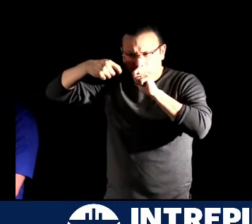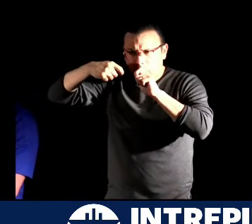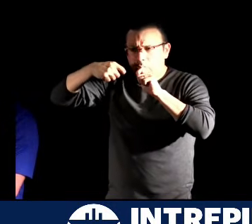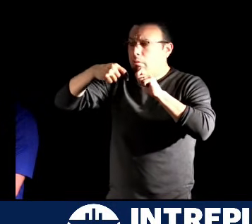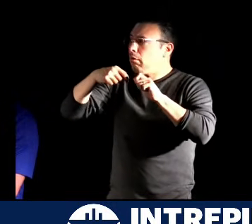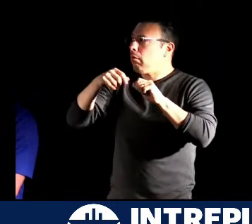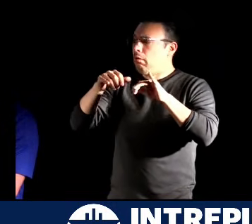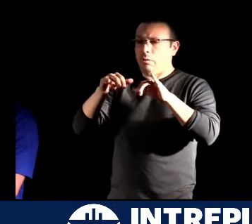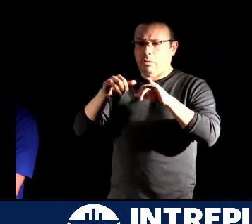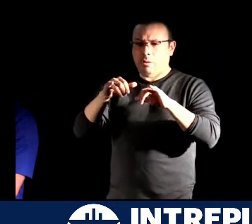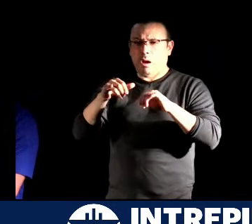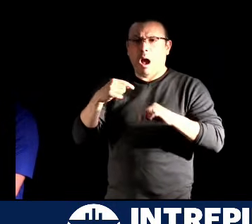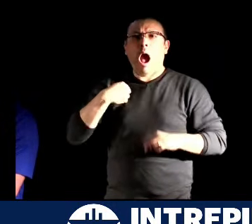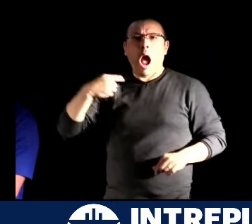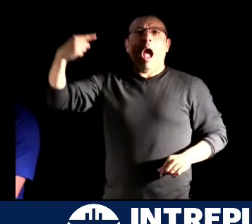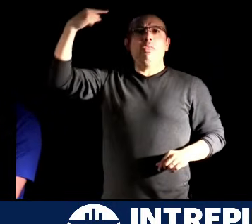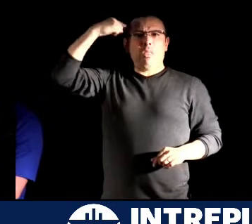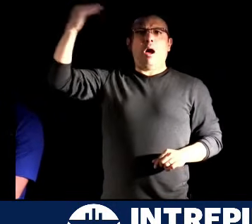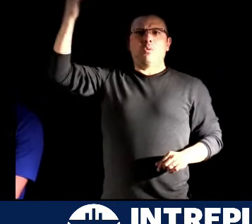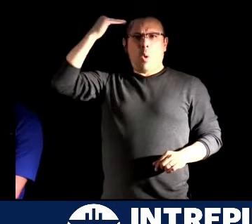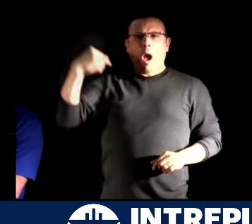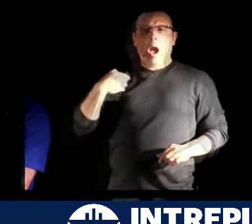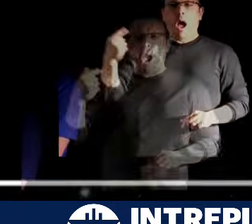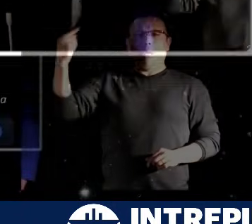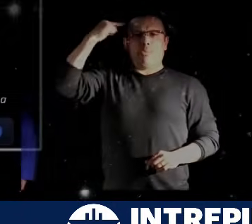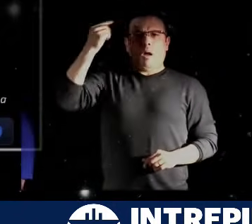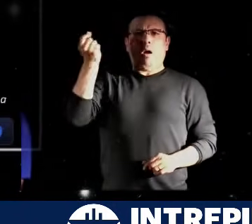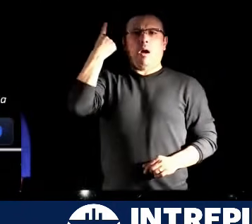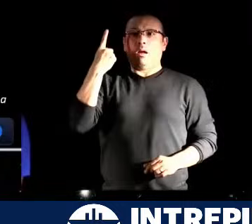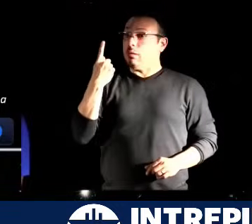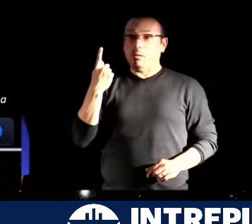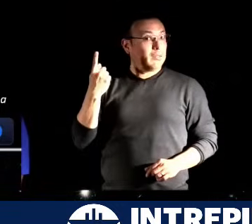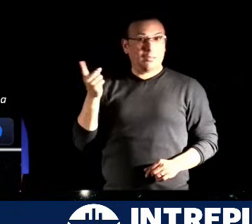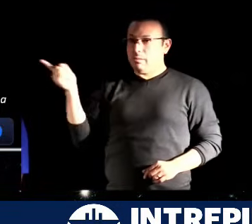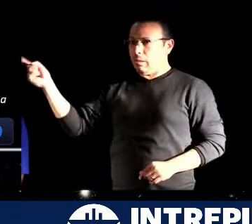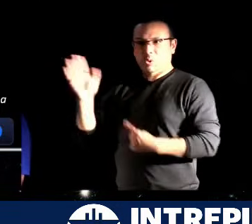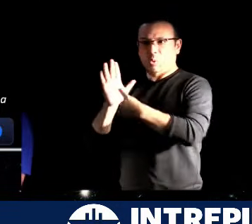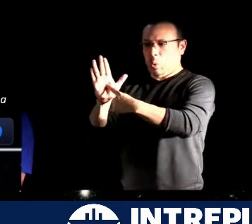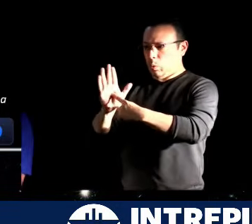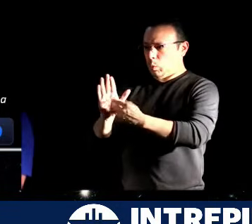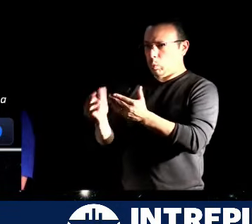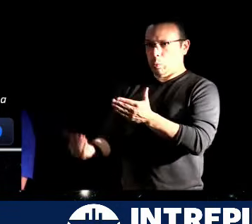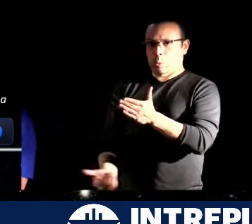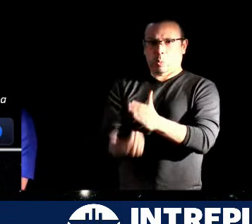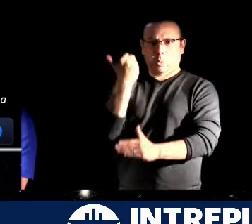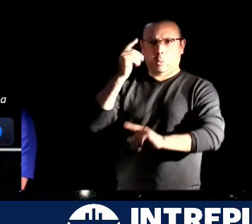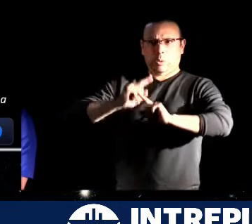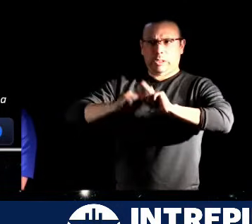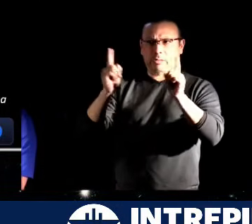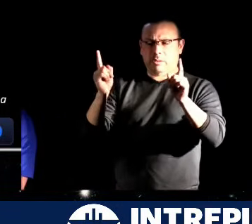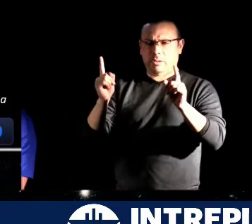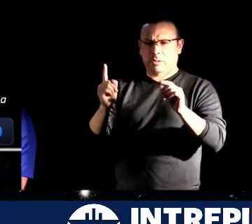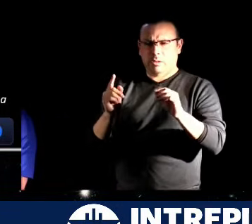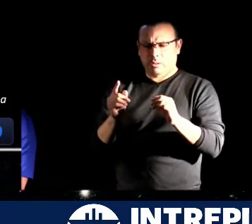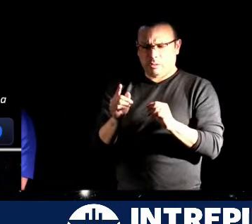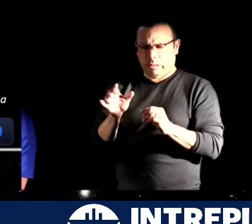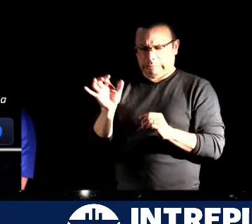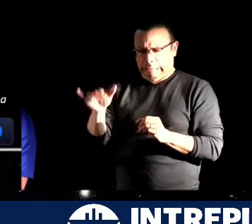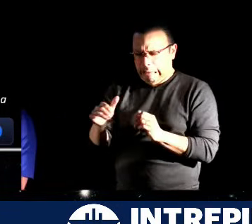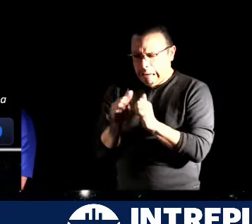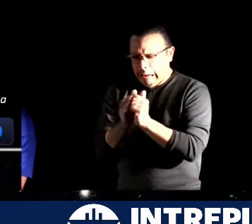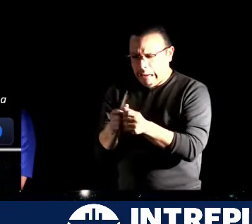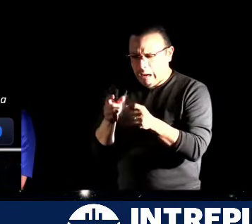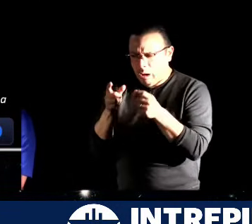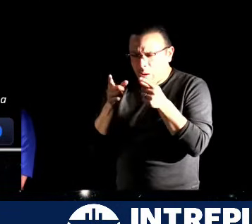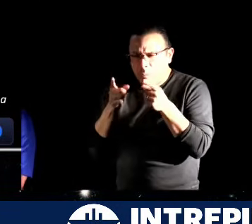we didn't get that before. Now we have another problem that we have to understand where that complexity is coming from